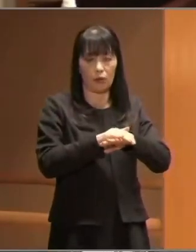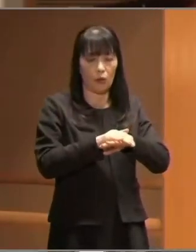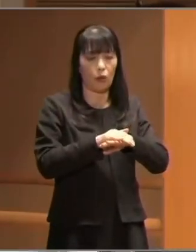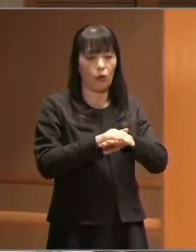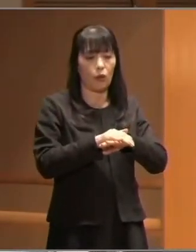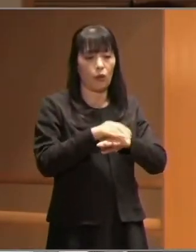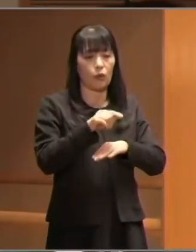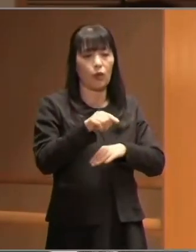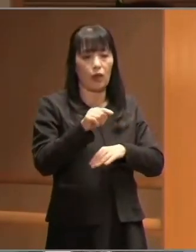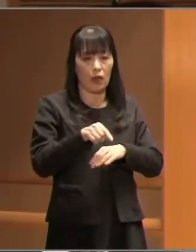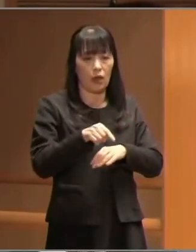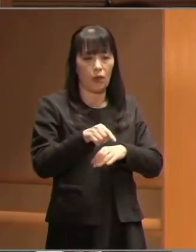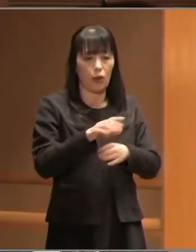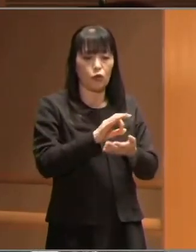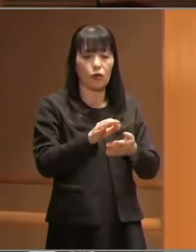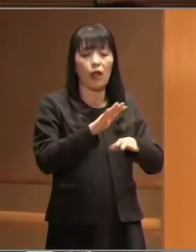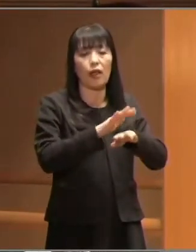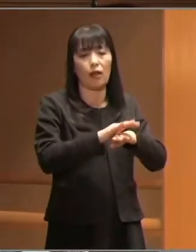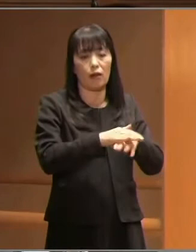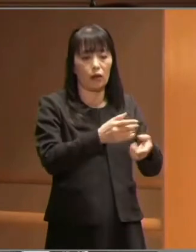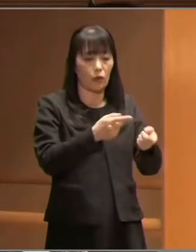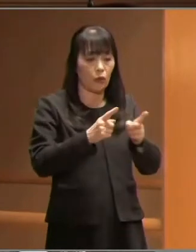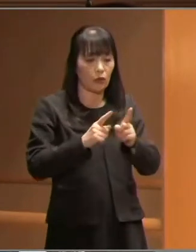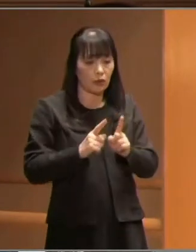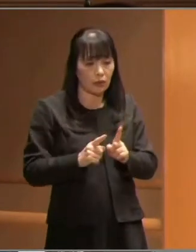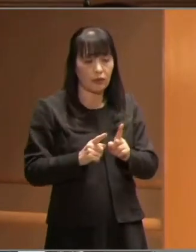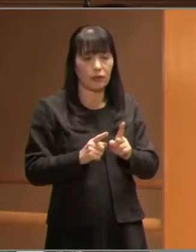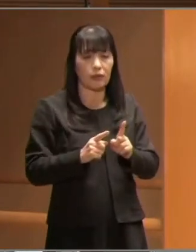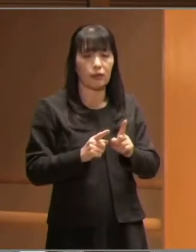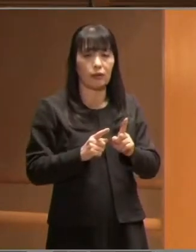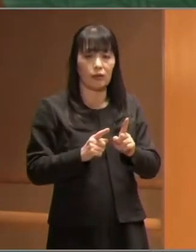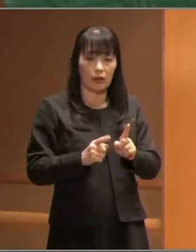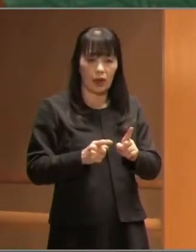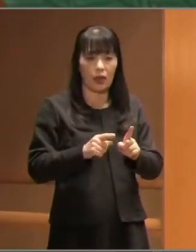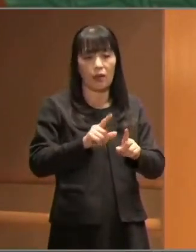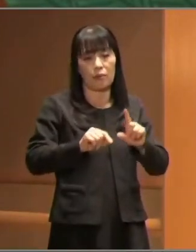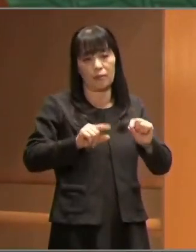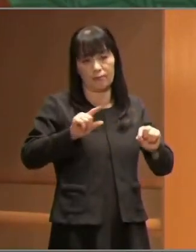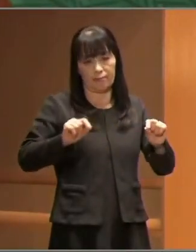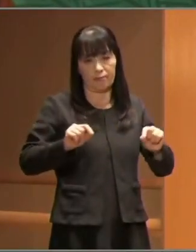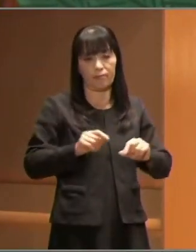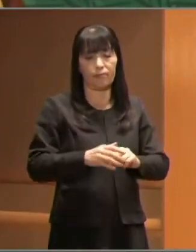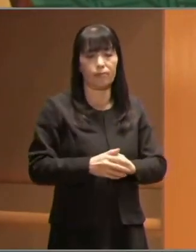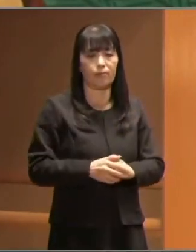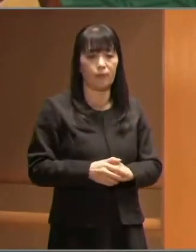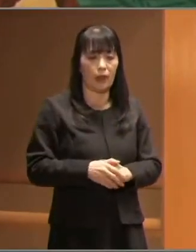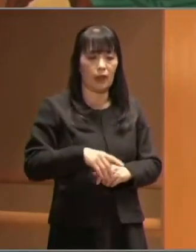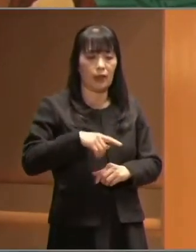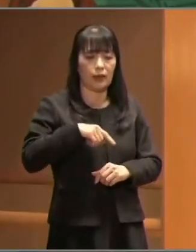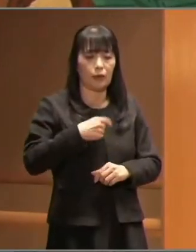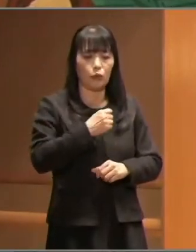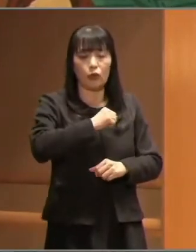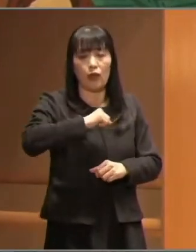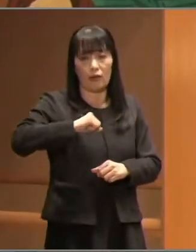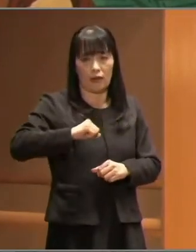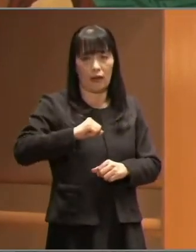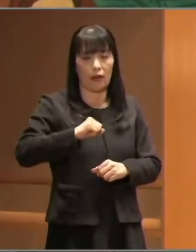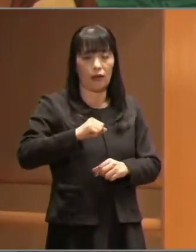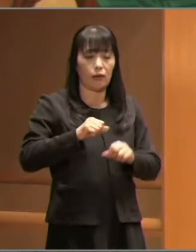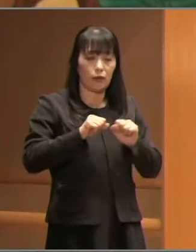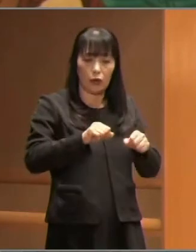maker. And because they have their own purposes for using the